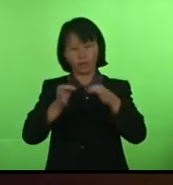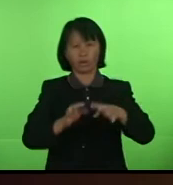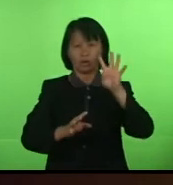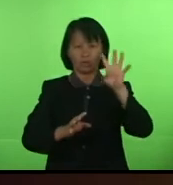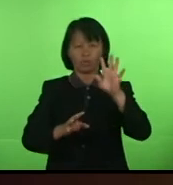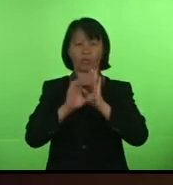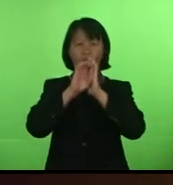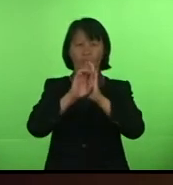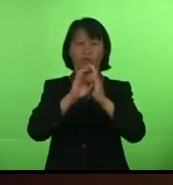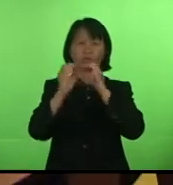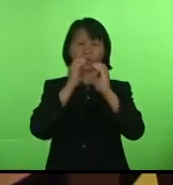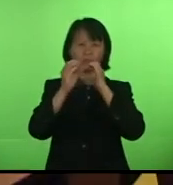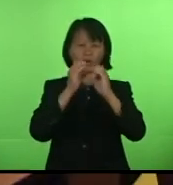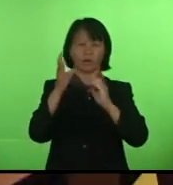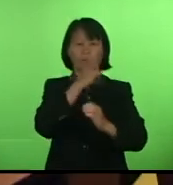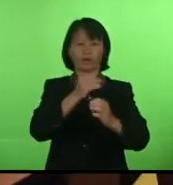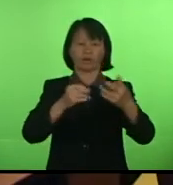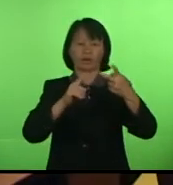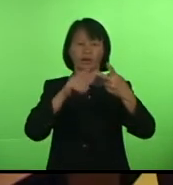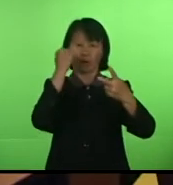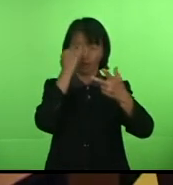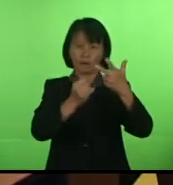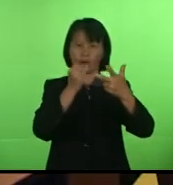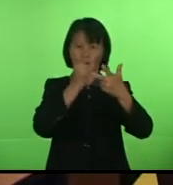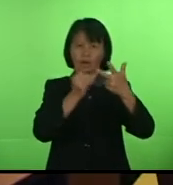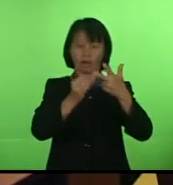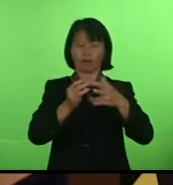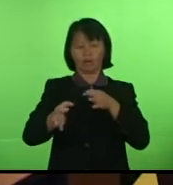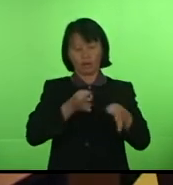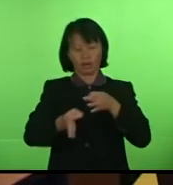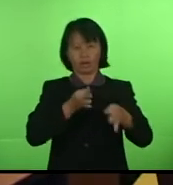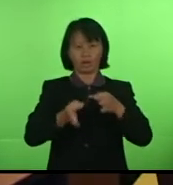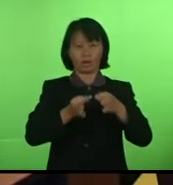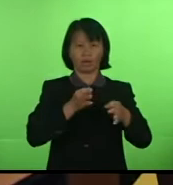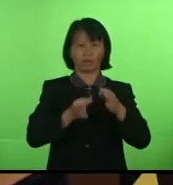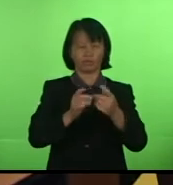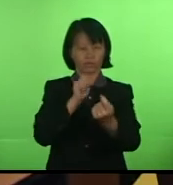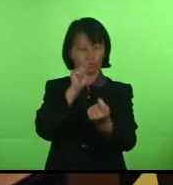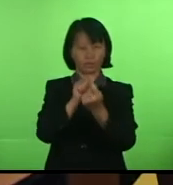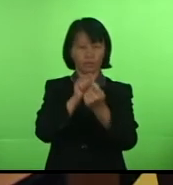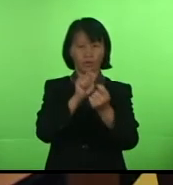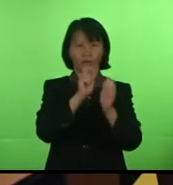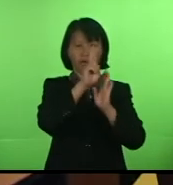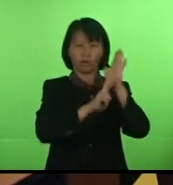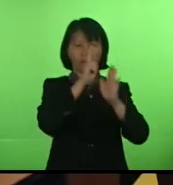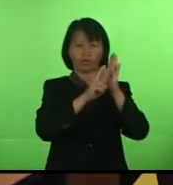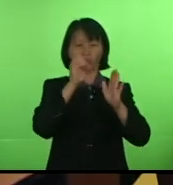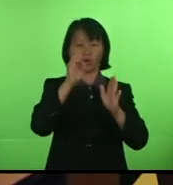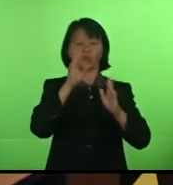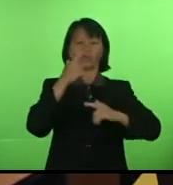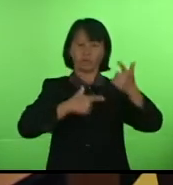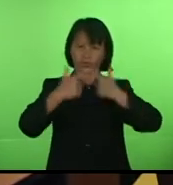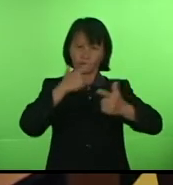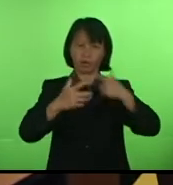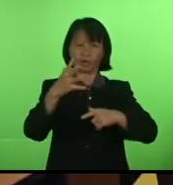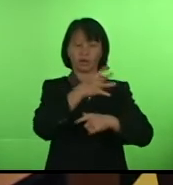of communication. And last but not least, explain the significance of the roles of signs, symbols,